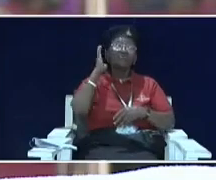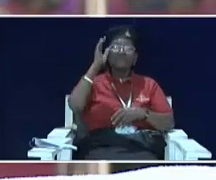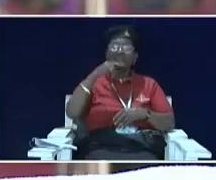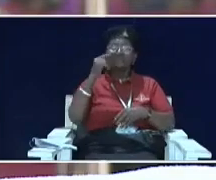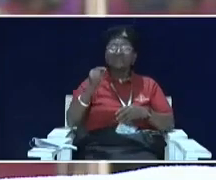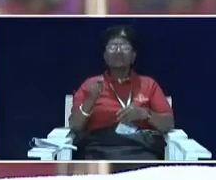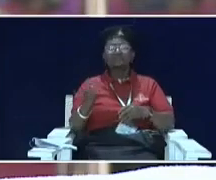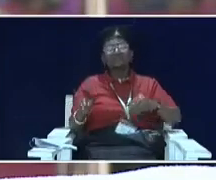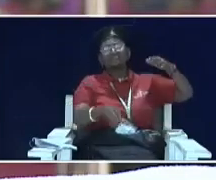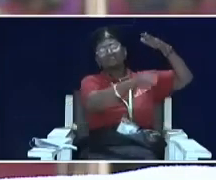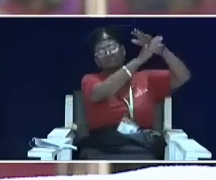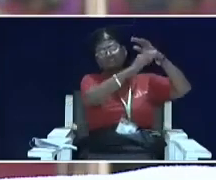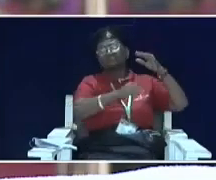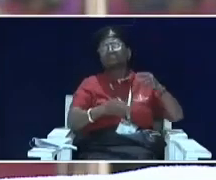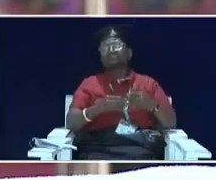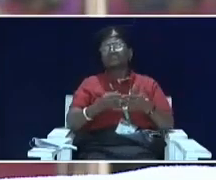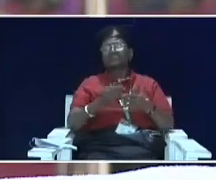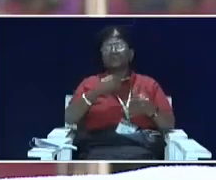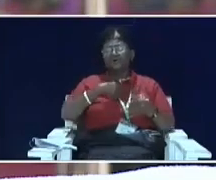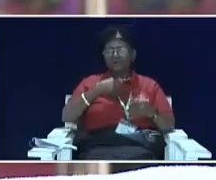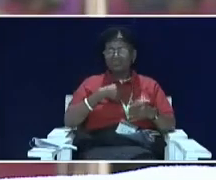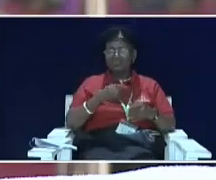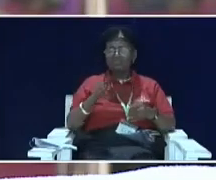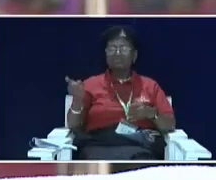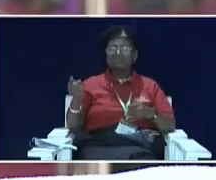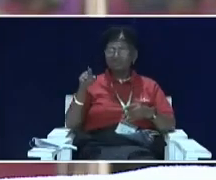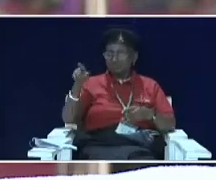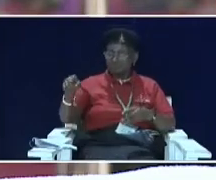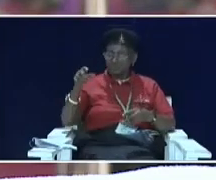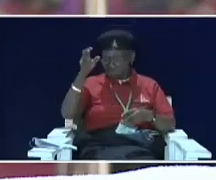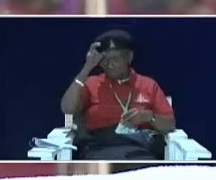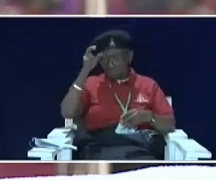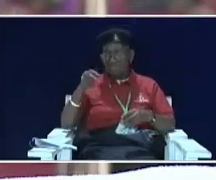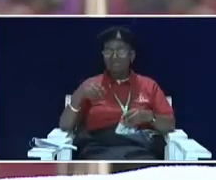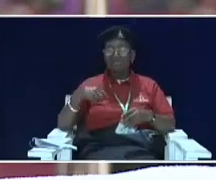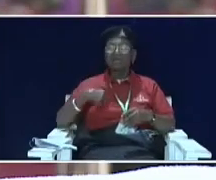And we stammered when we were telling him.